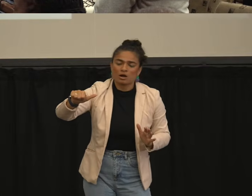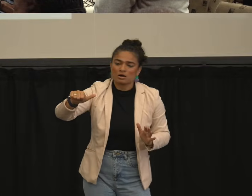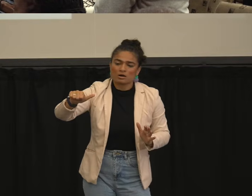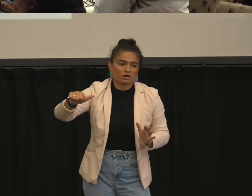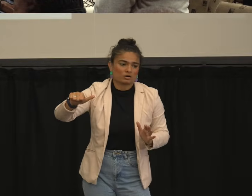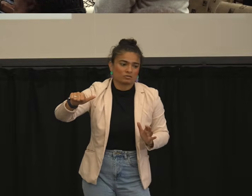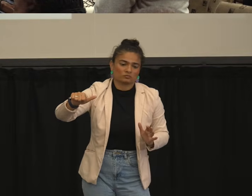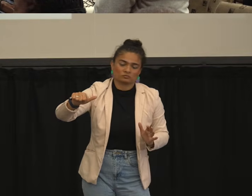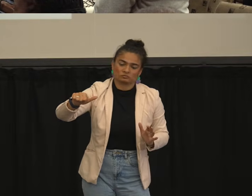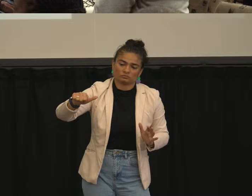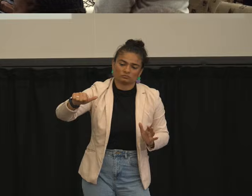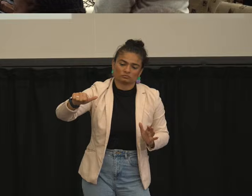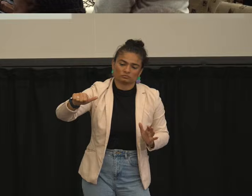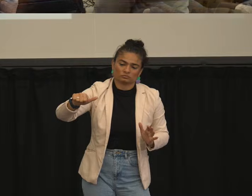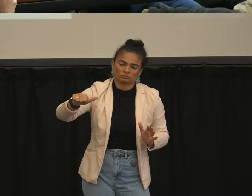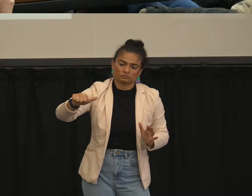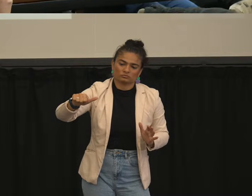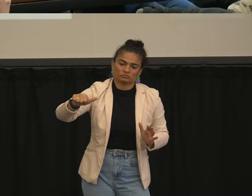Nima.